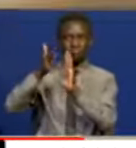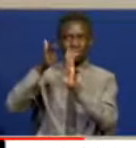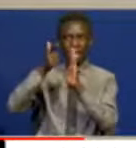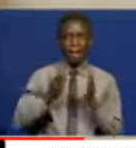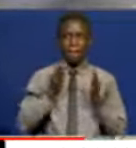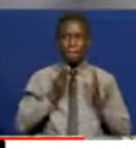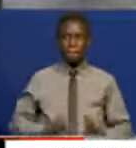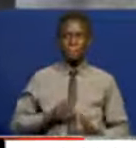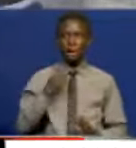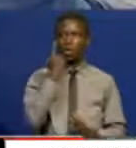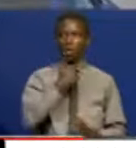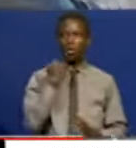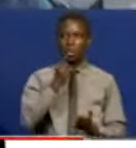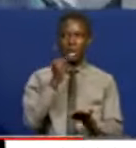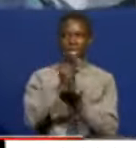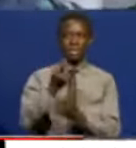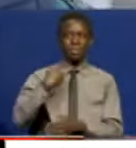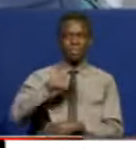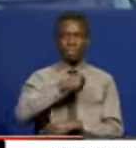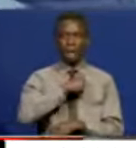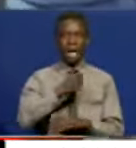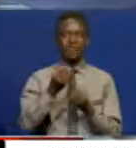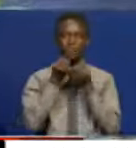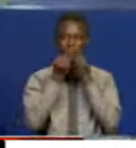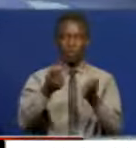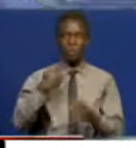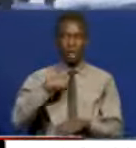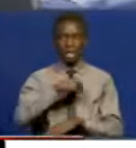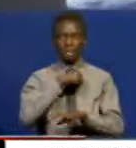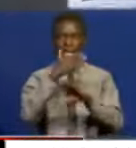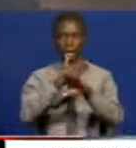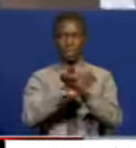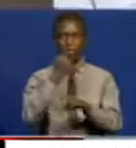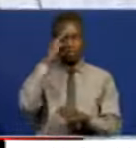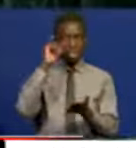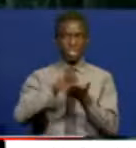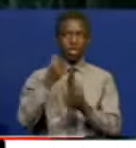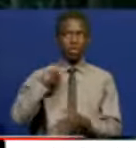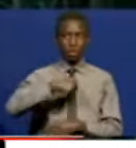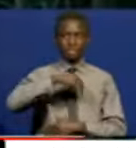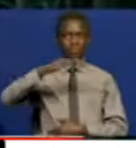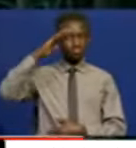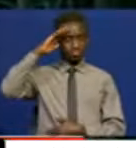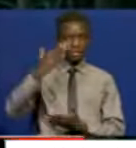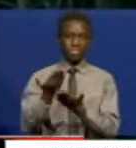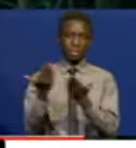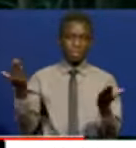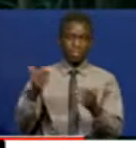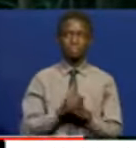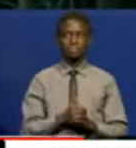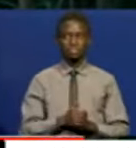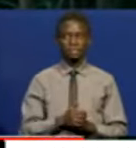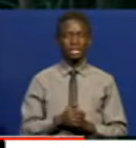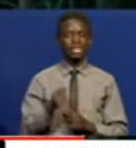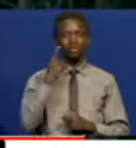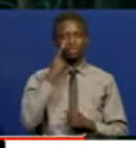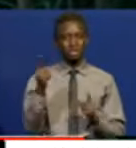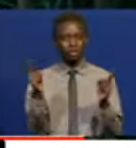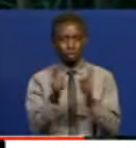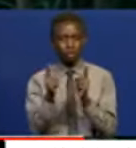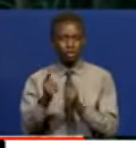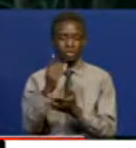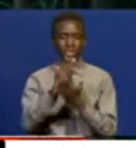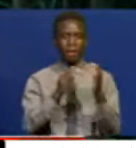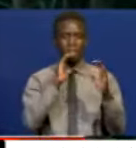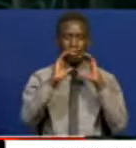ground who kept us in the know. For that, we salute them. Well, that's just a few of their comments that made